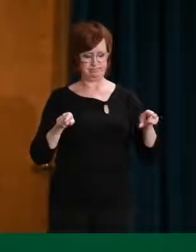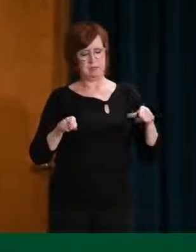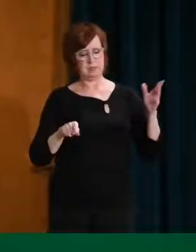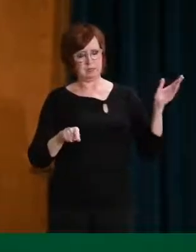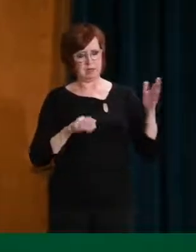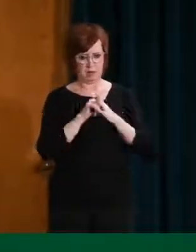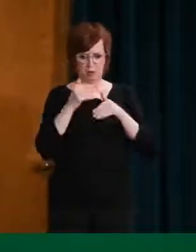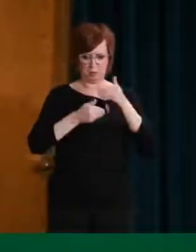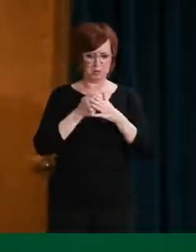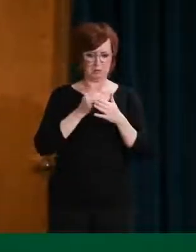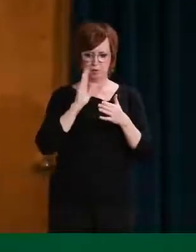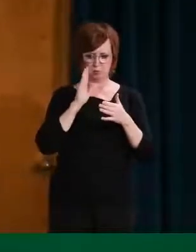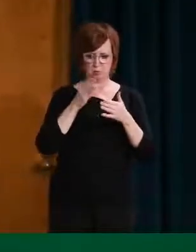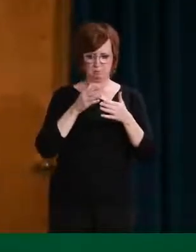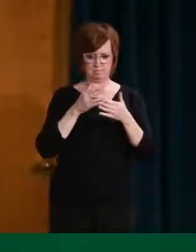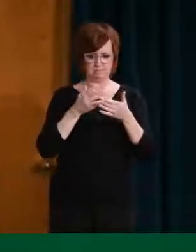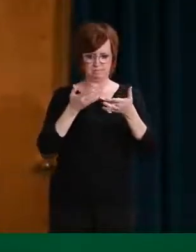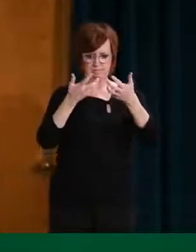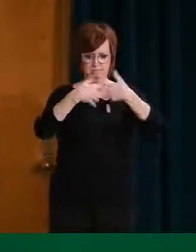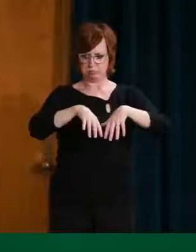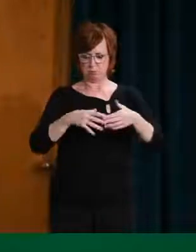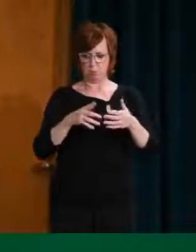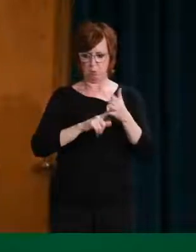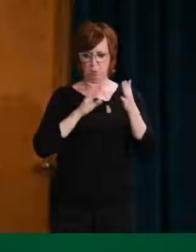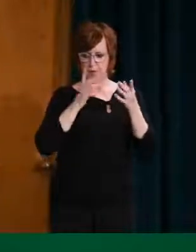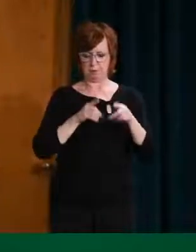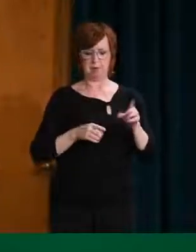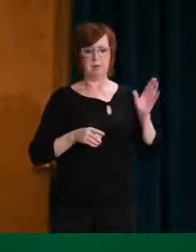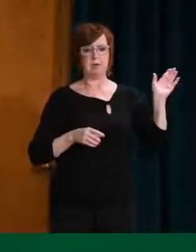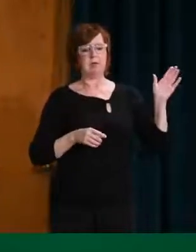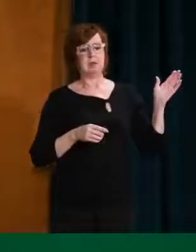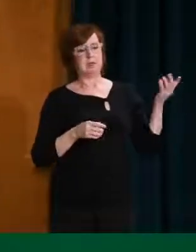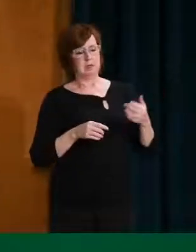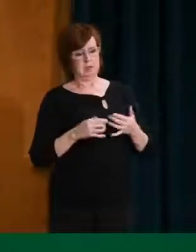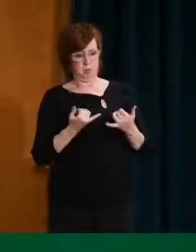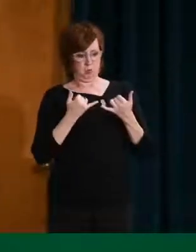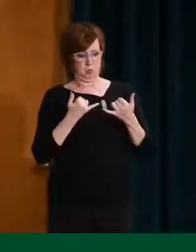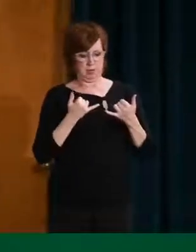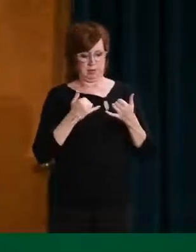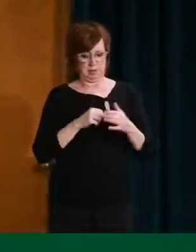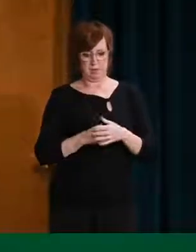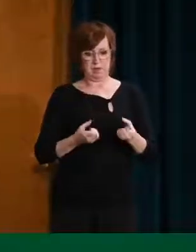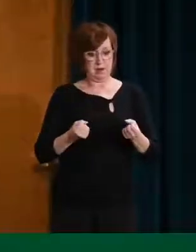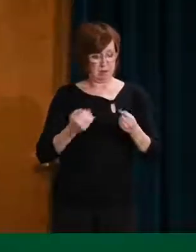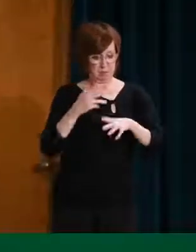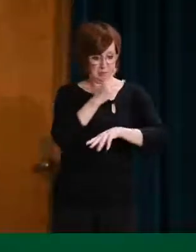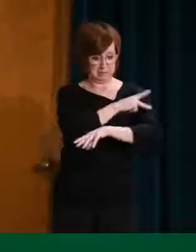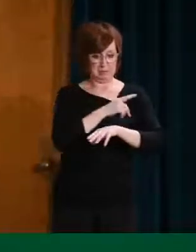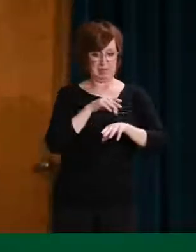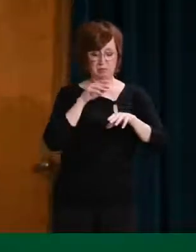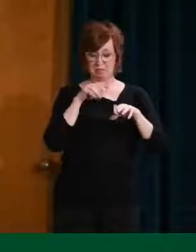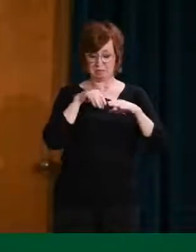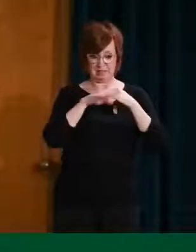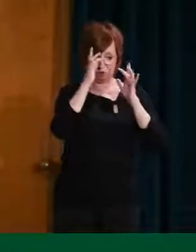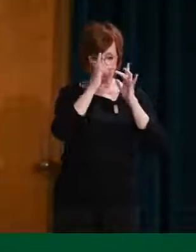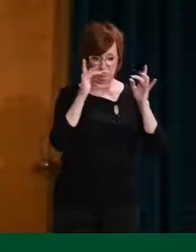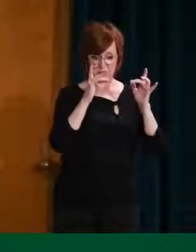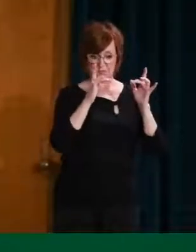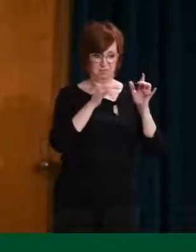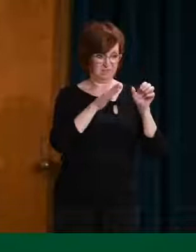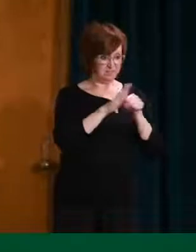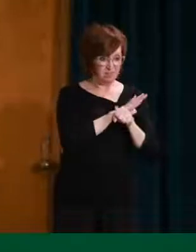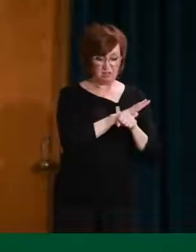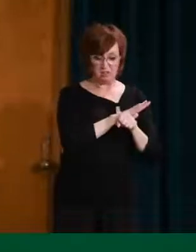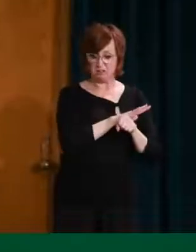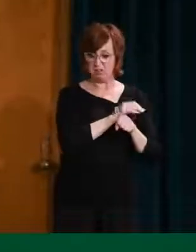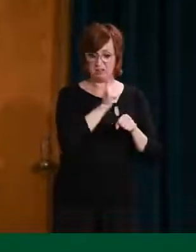on how many patients are currently within hospital, how many patients are needing care, and how much capacity there is in the healthcare system.